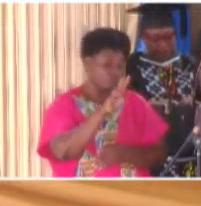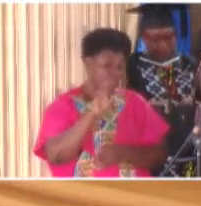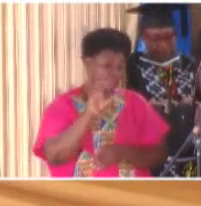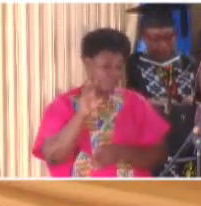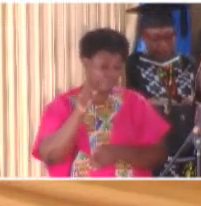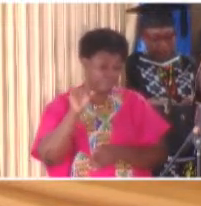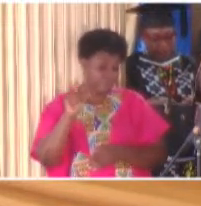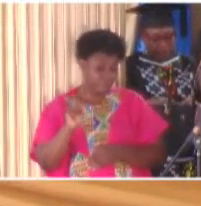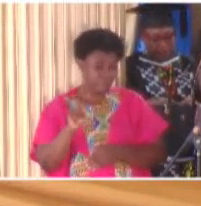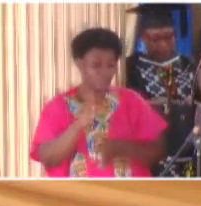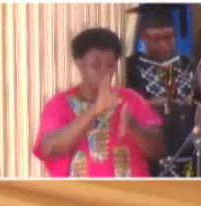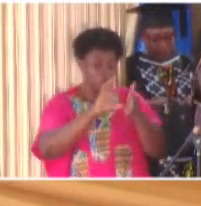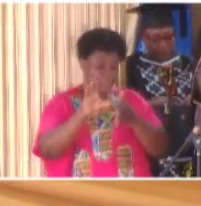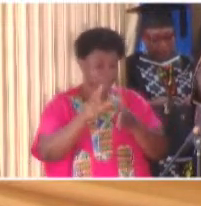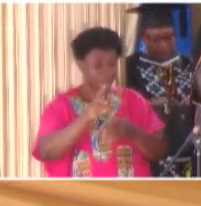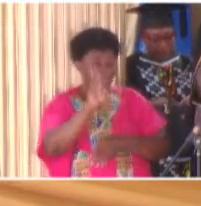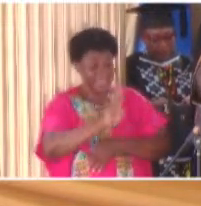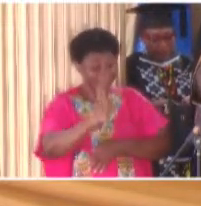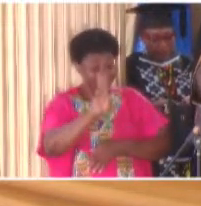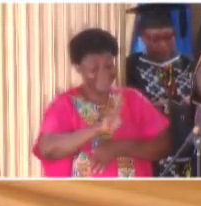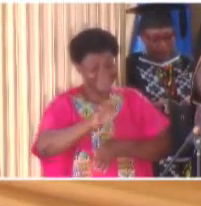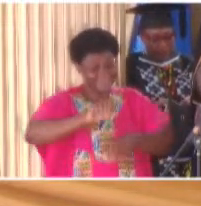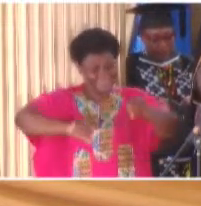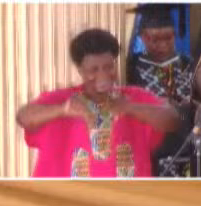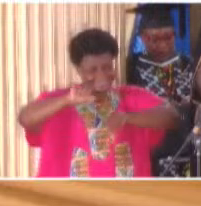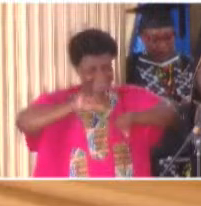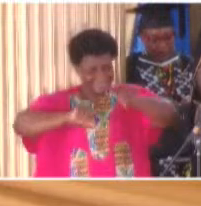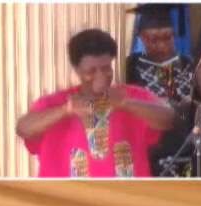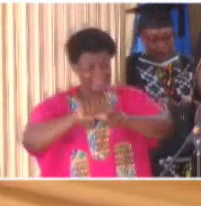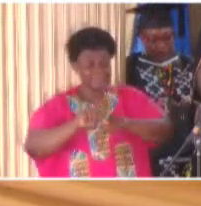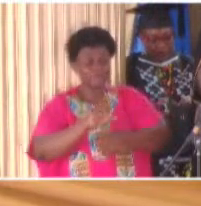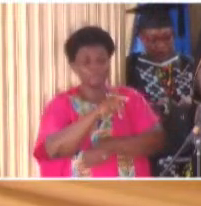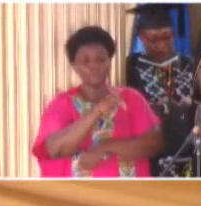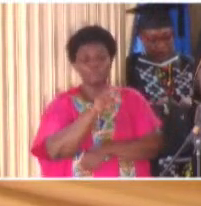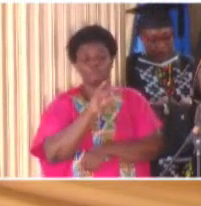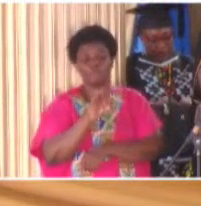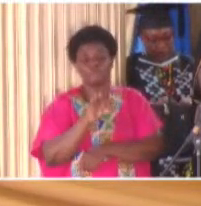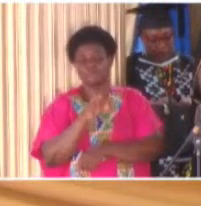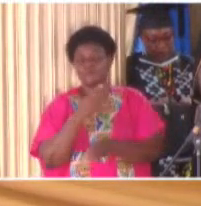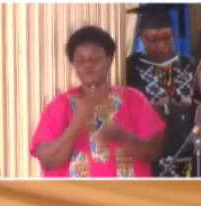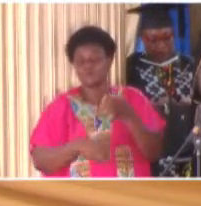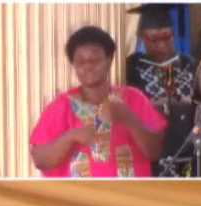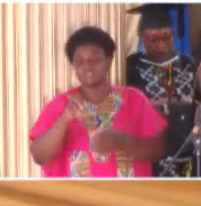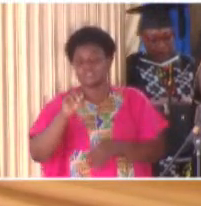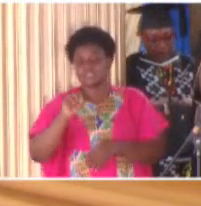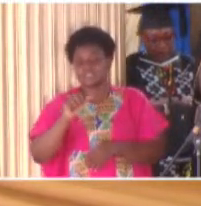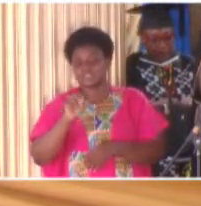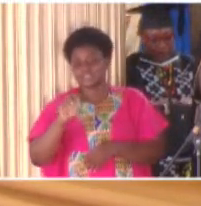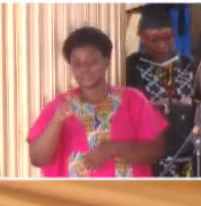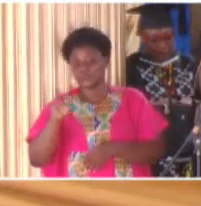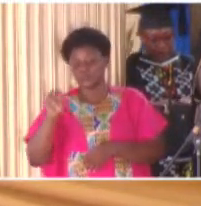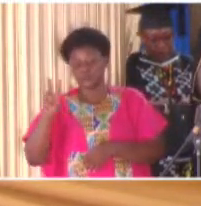Applied Sciences, Professor Sando Yidana Mark,